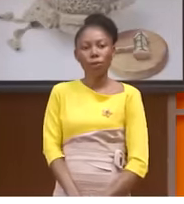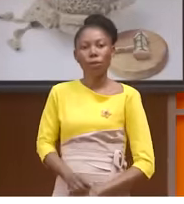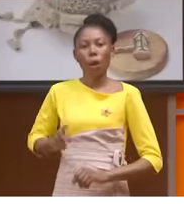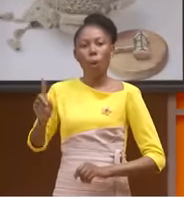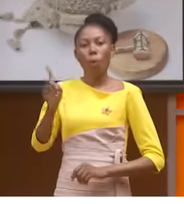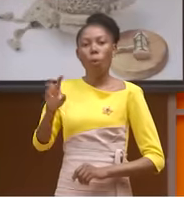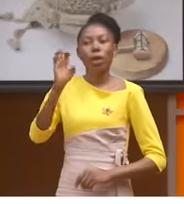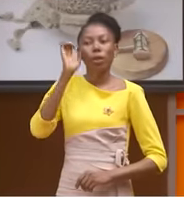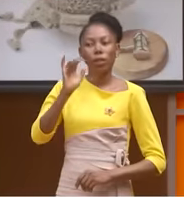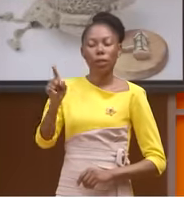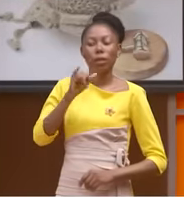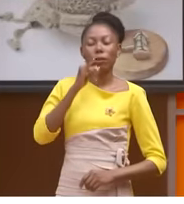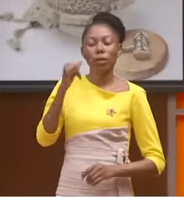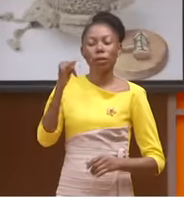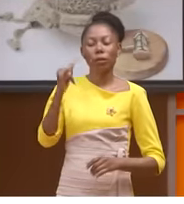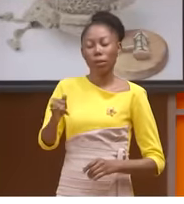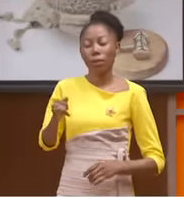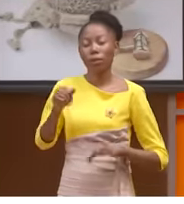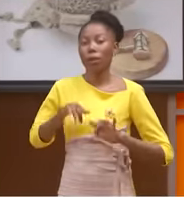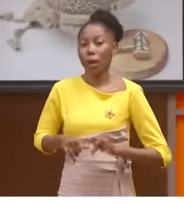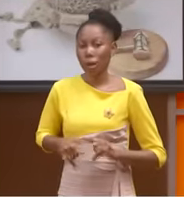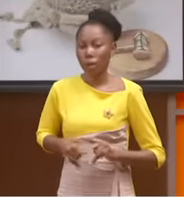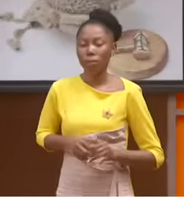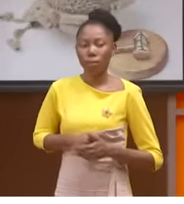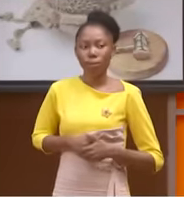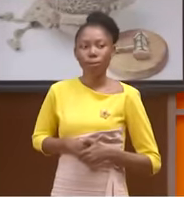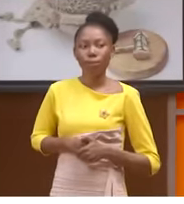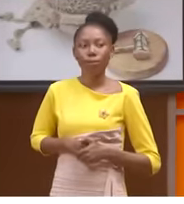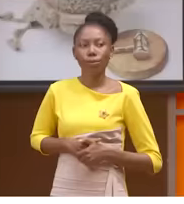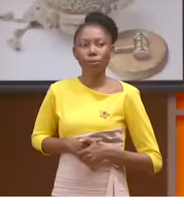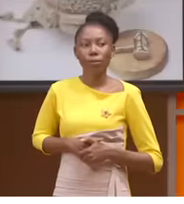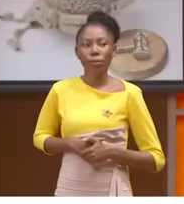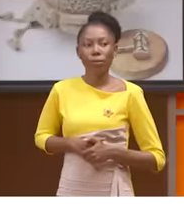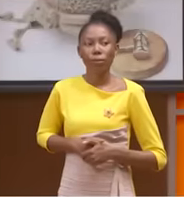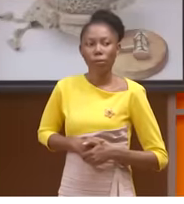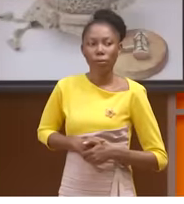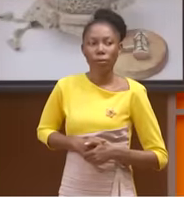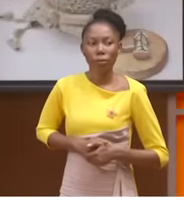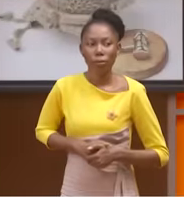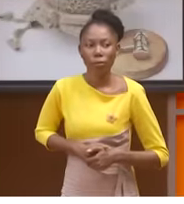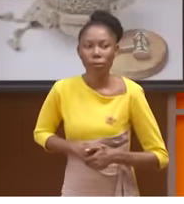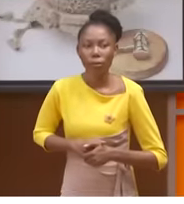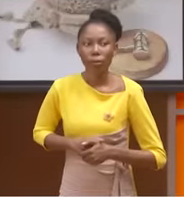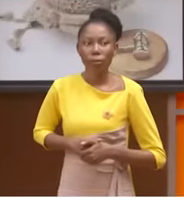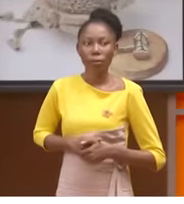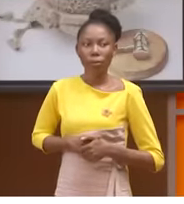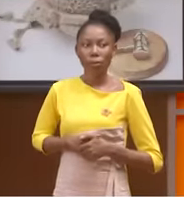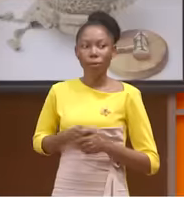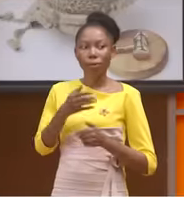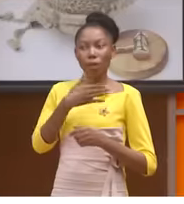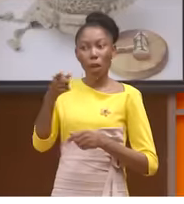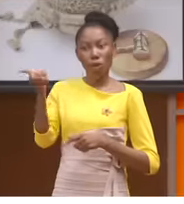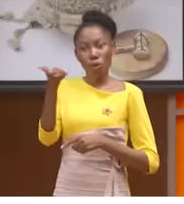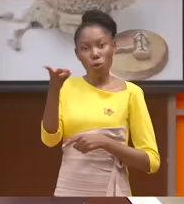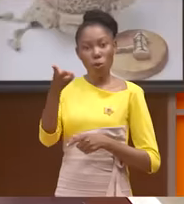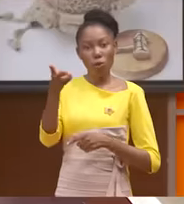where she resides in the East. That's where the children are right now. So, and either of you can